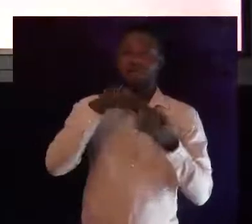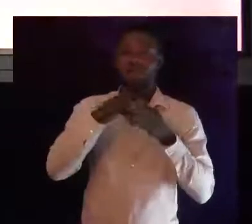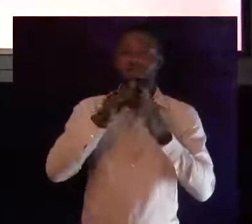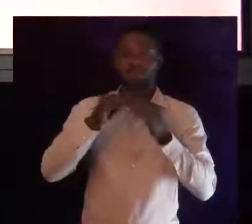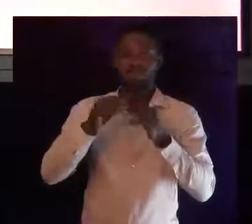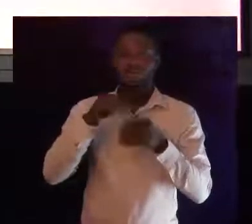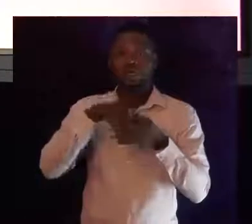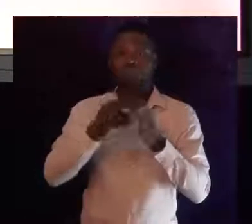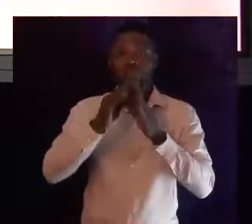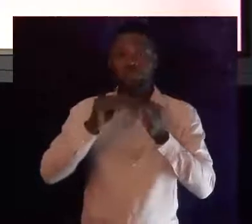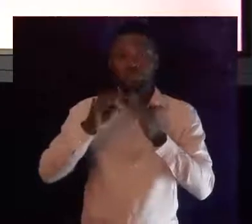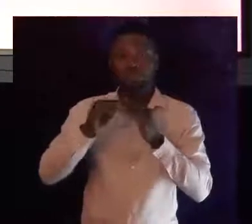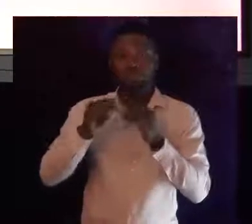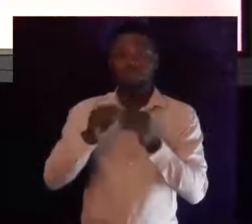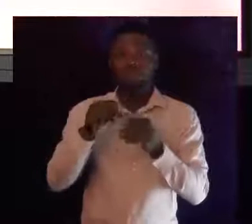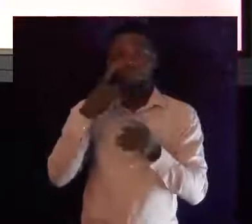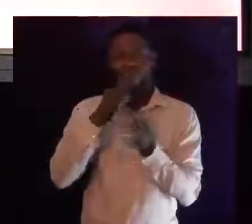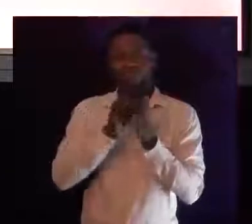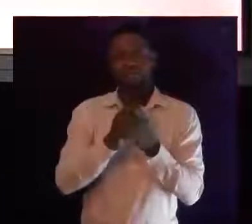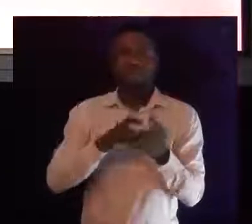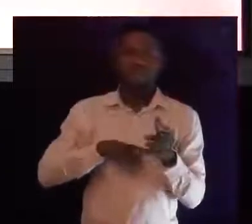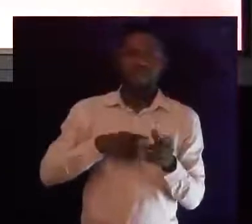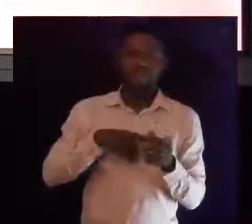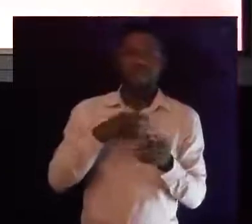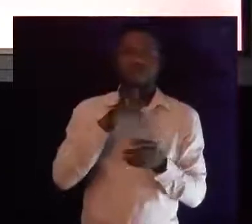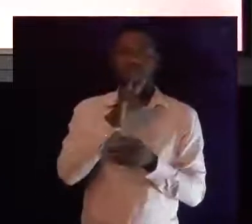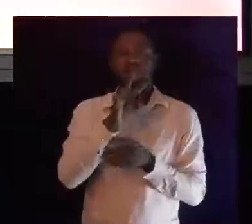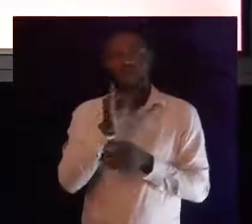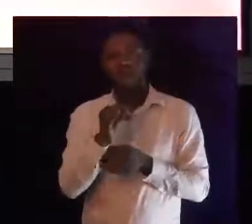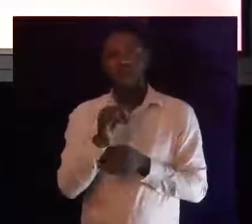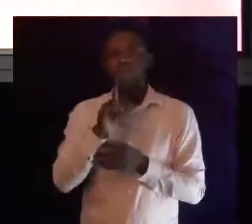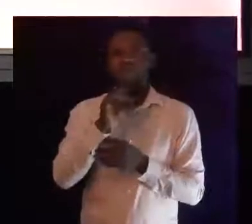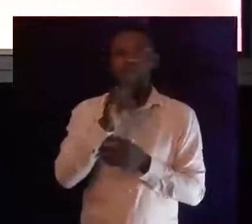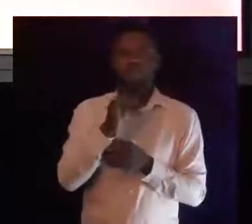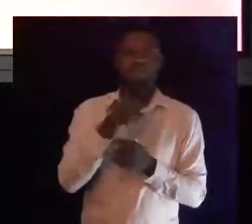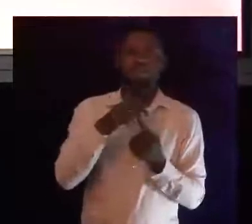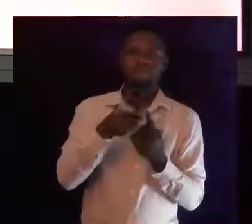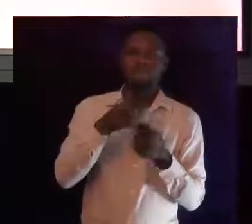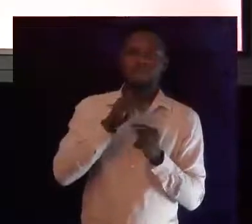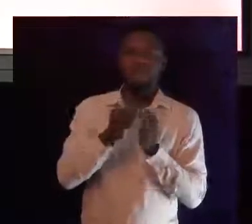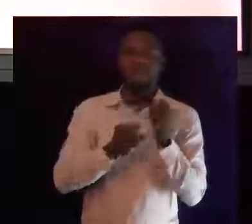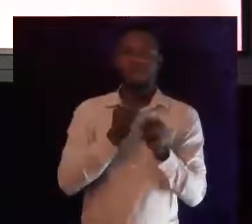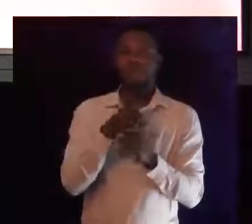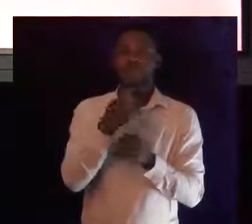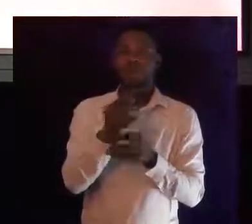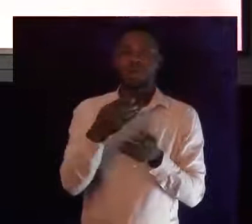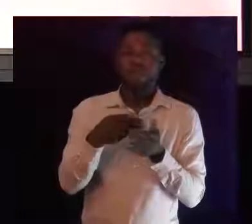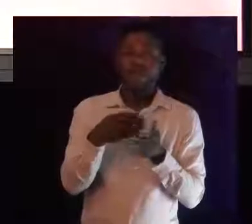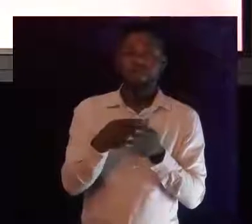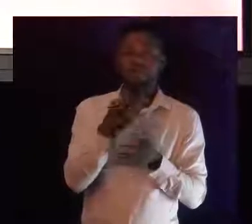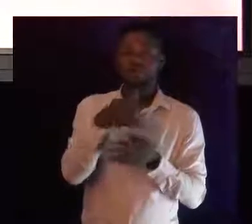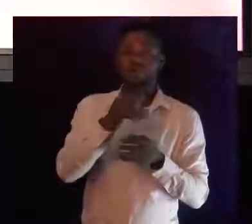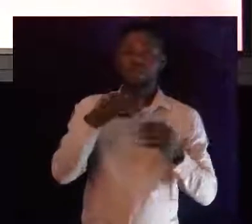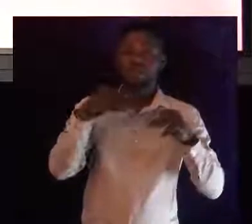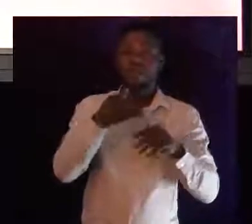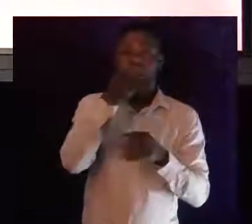urban areas. Yes, in urban area, in Lagos, VI, Lekki, Banana Island, the amount at